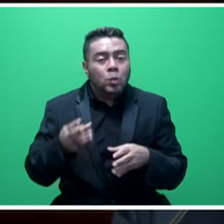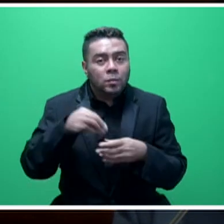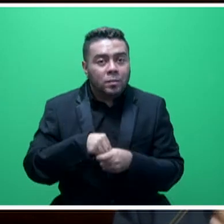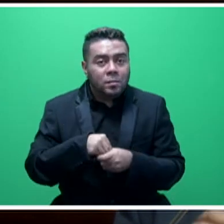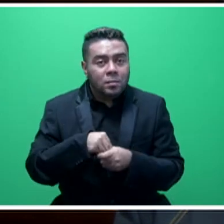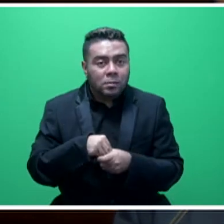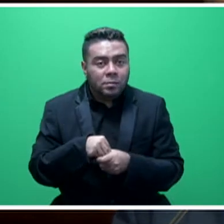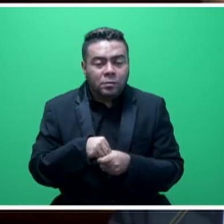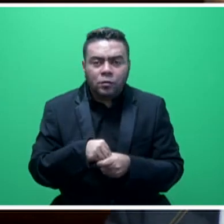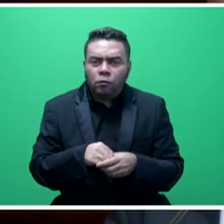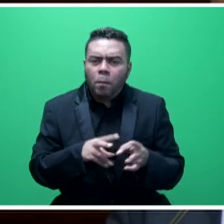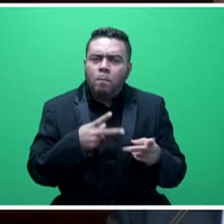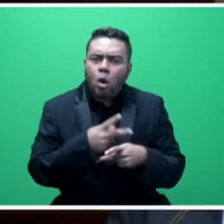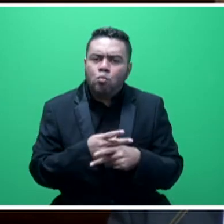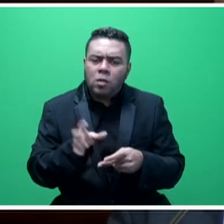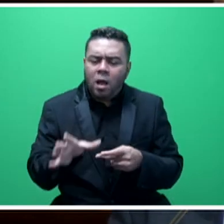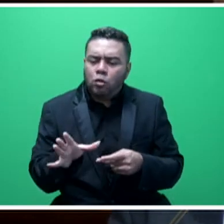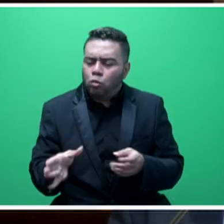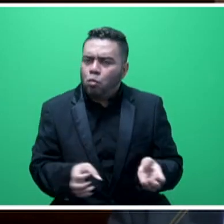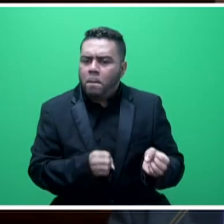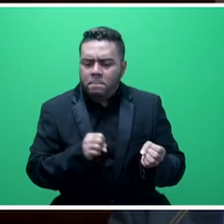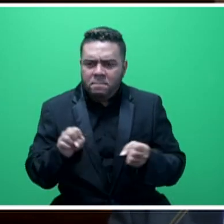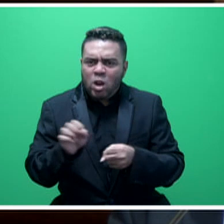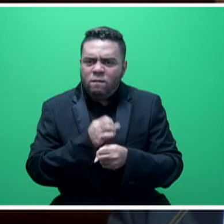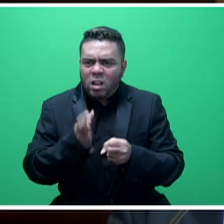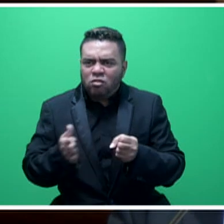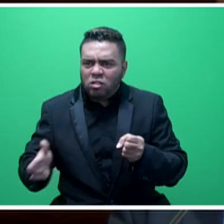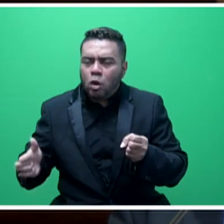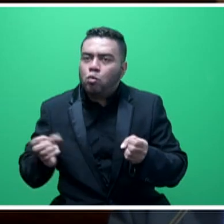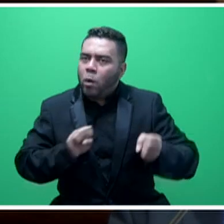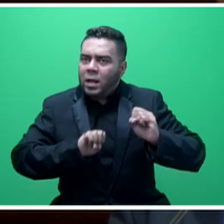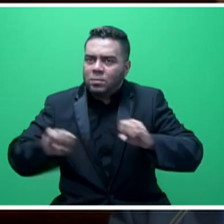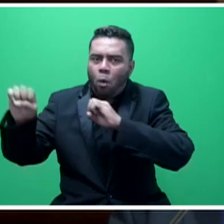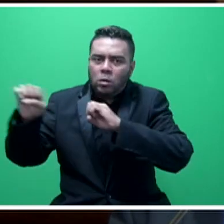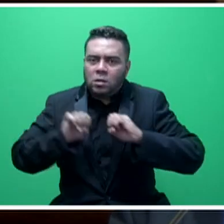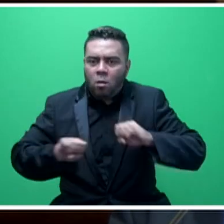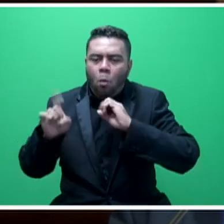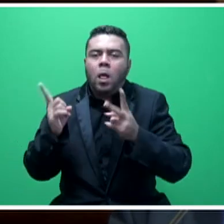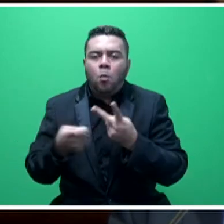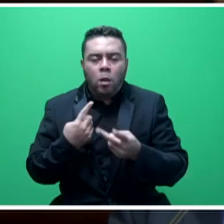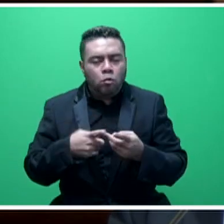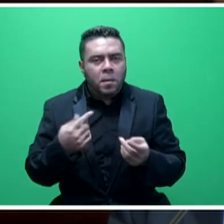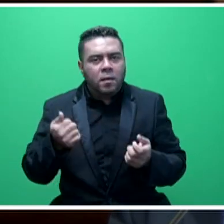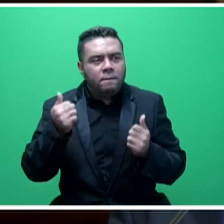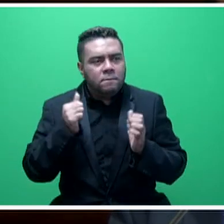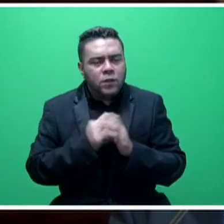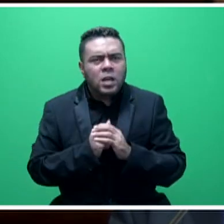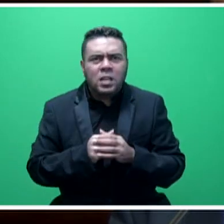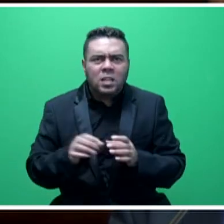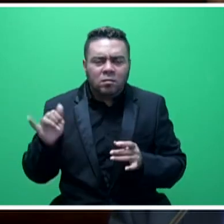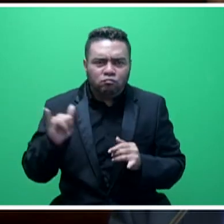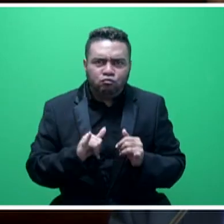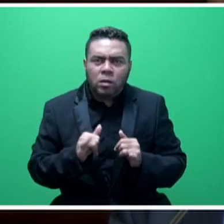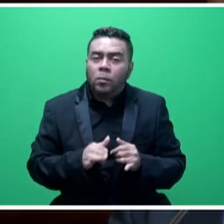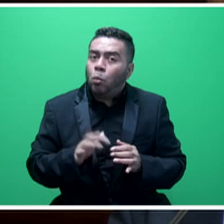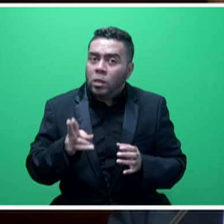elevating them from producers to manufacturers to exporters, in line with making Fiji an investment-friendly destination. Mr. Speaker, sir, with